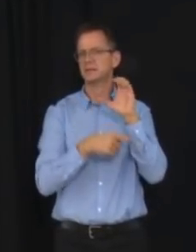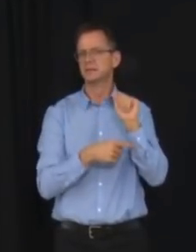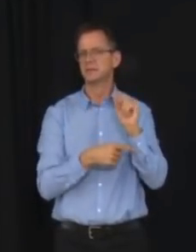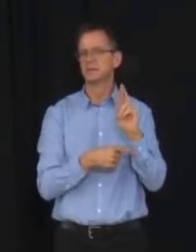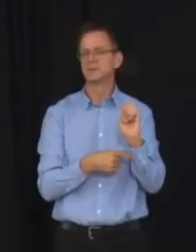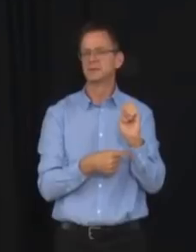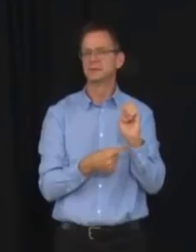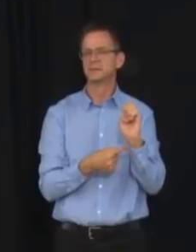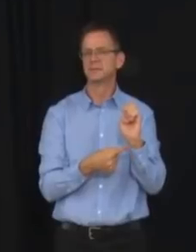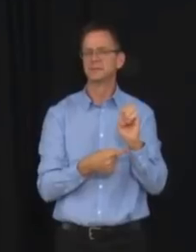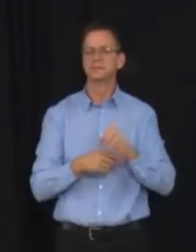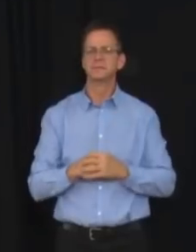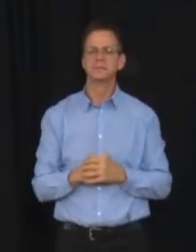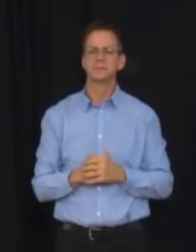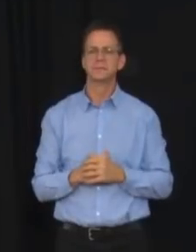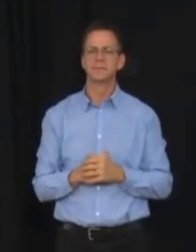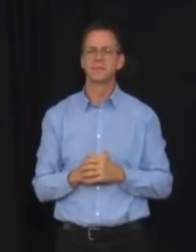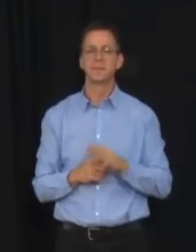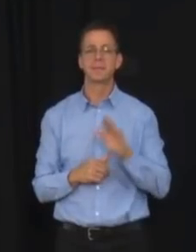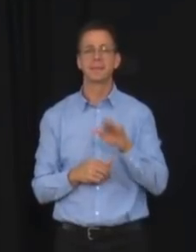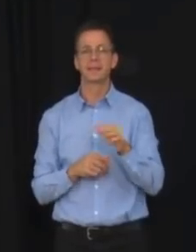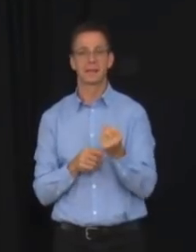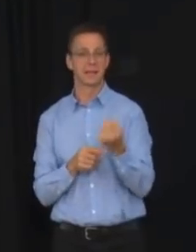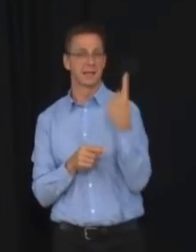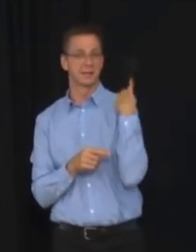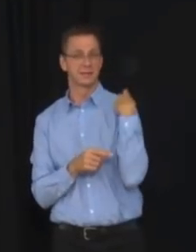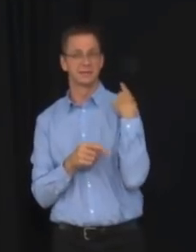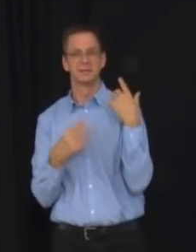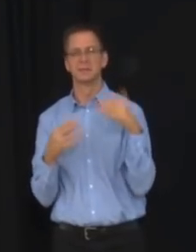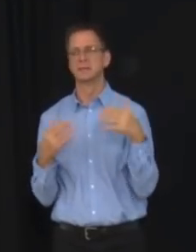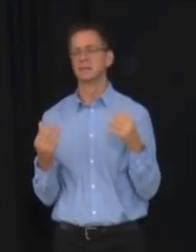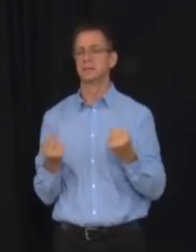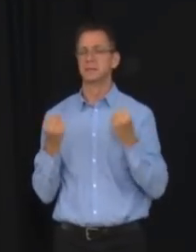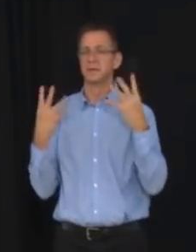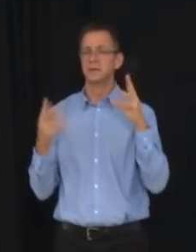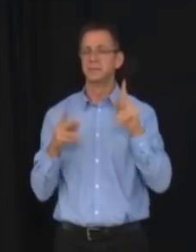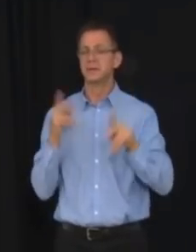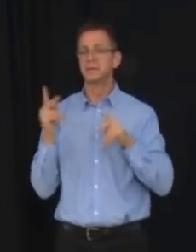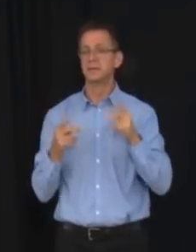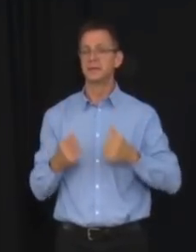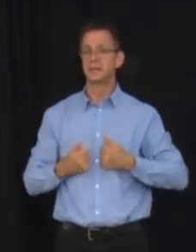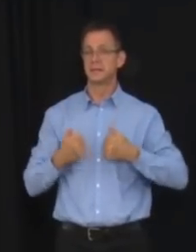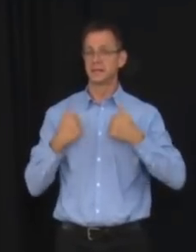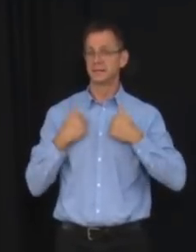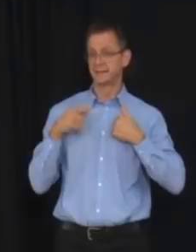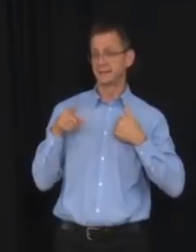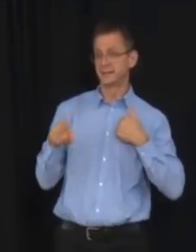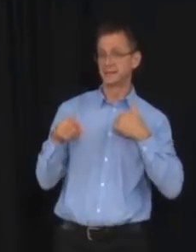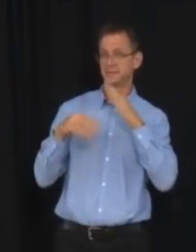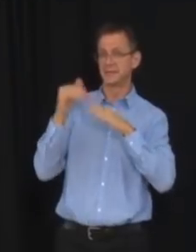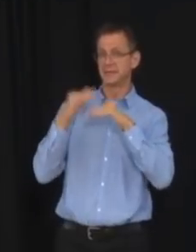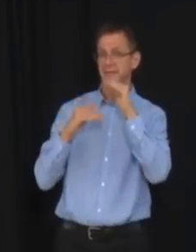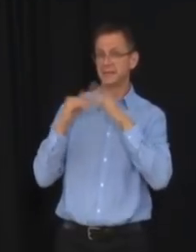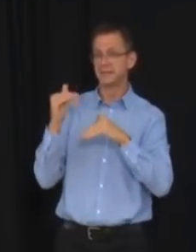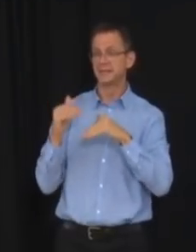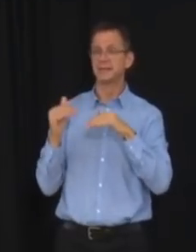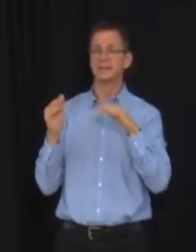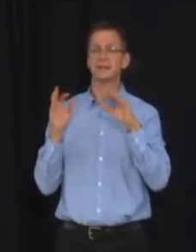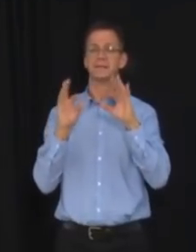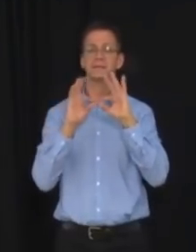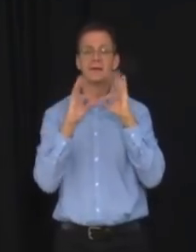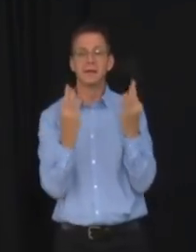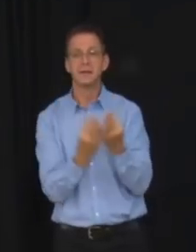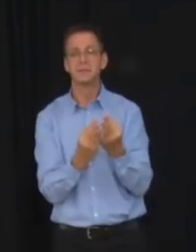on residents, on families, on staff, and the staff and the operators as well in